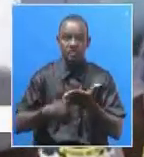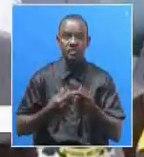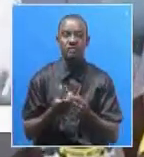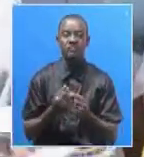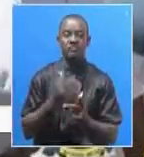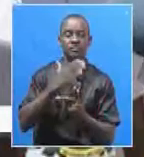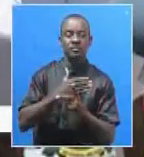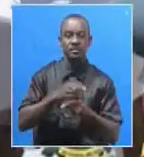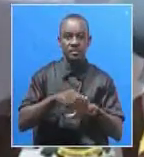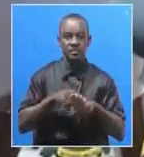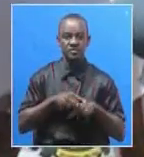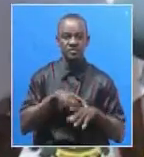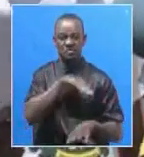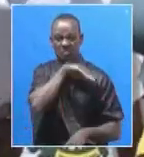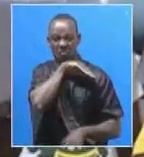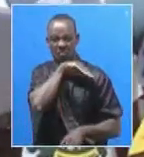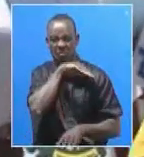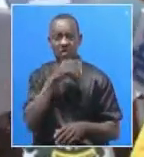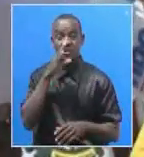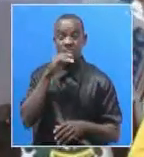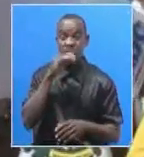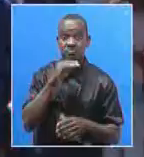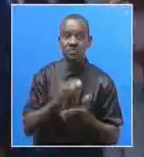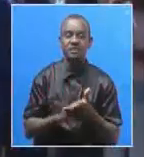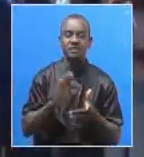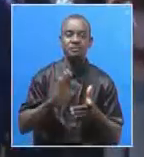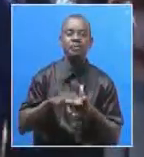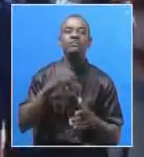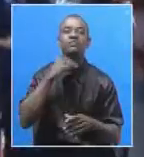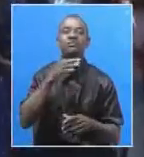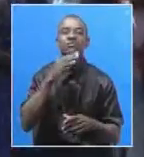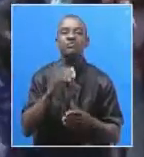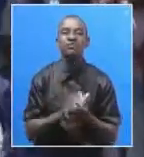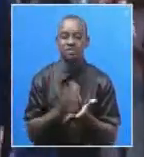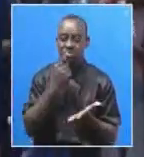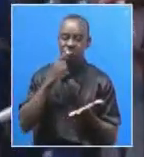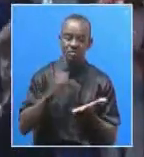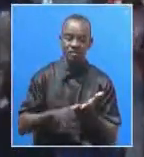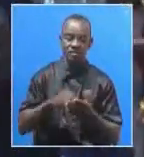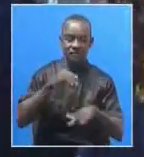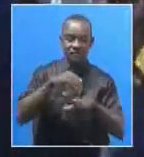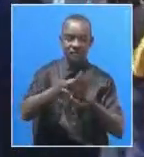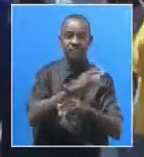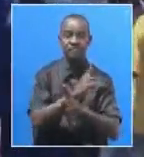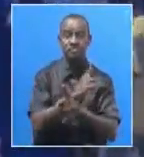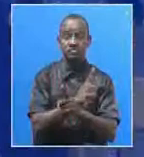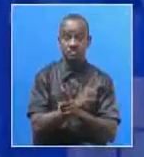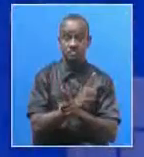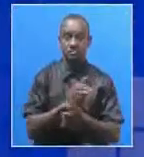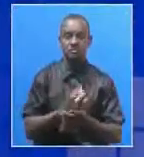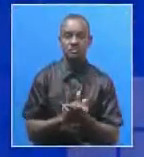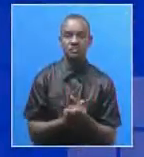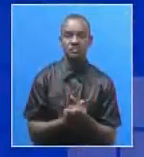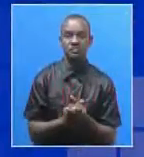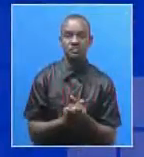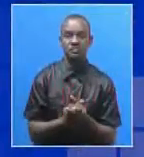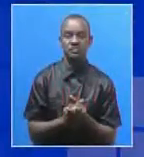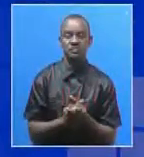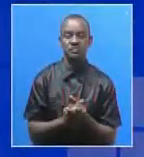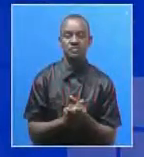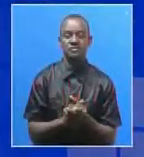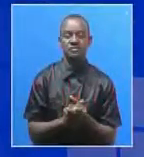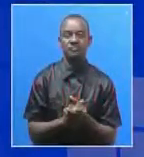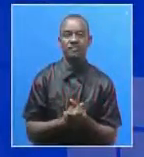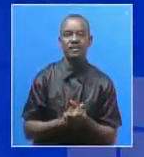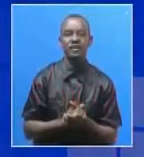yesterday, refused to comment on the allegations, promising to forward it to the relevant authorities.